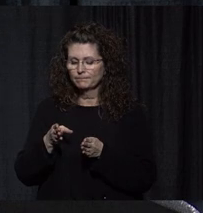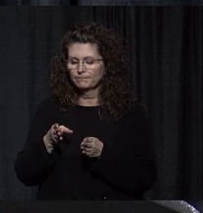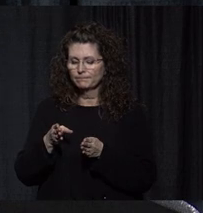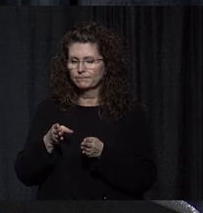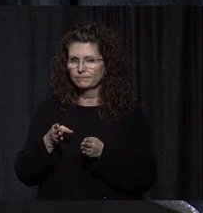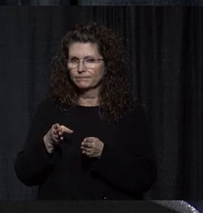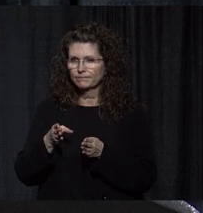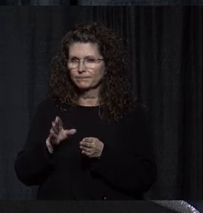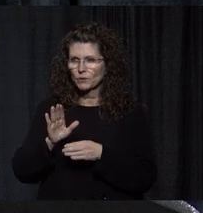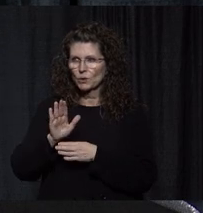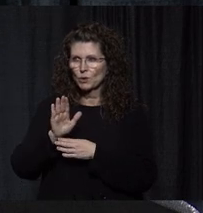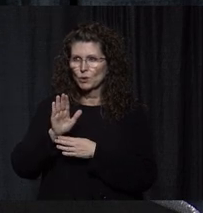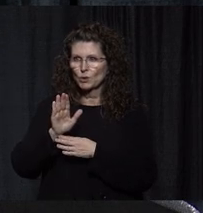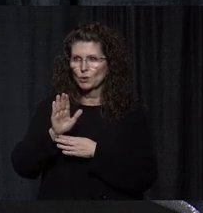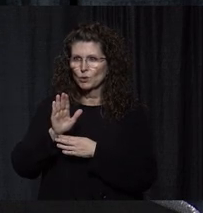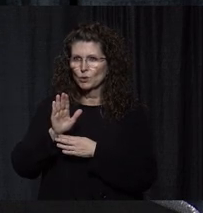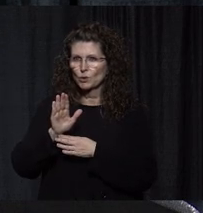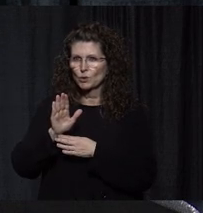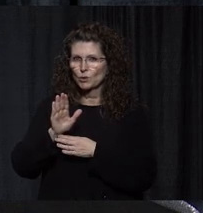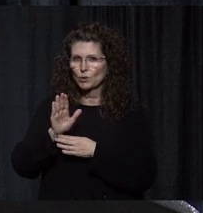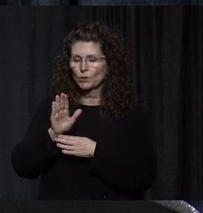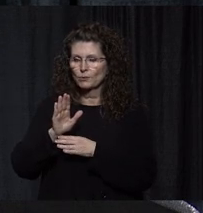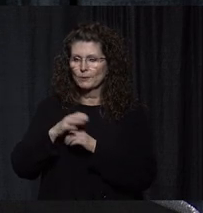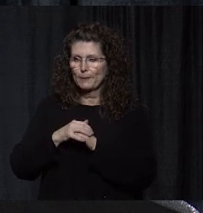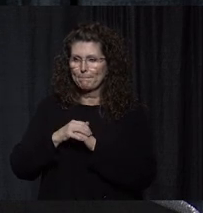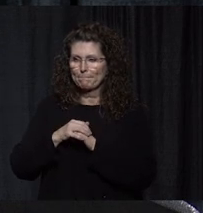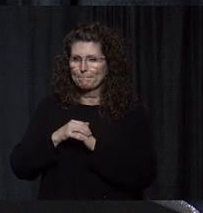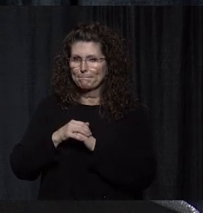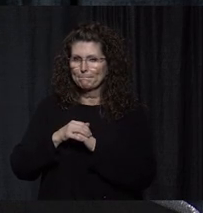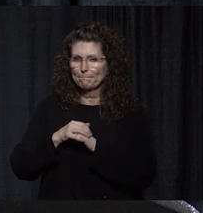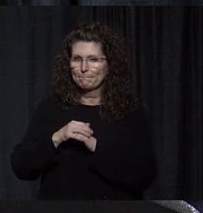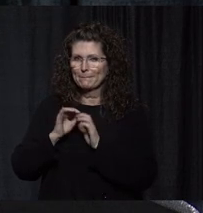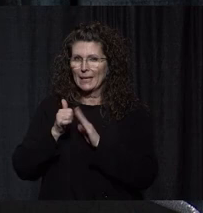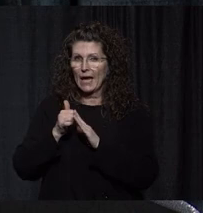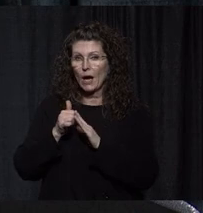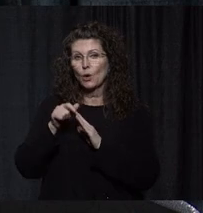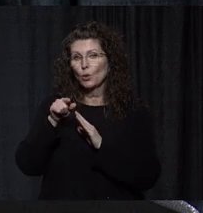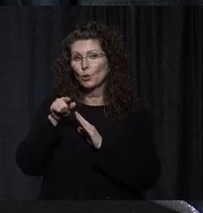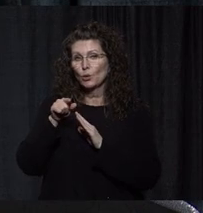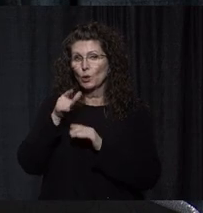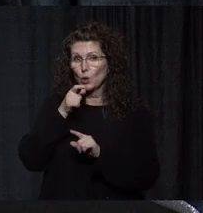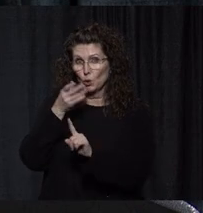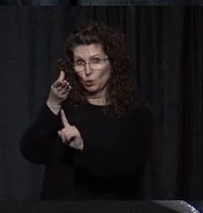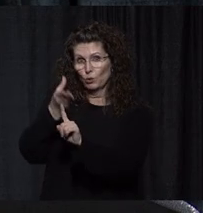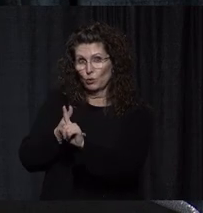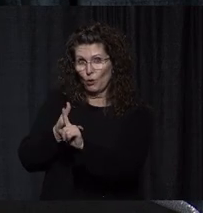presence and how you engage with people